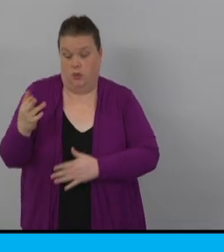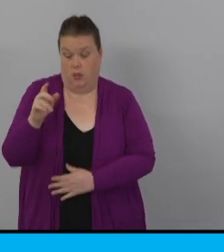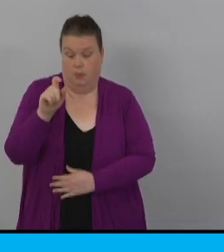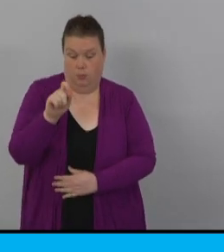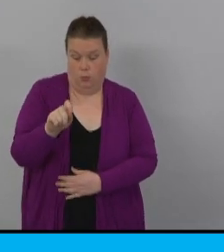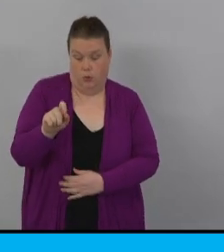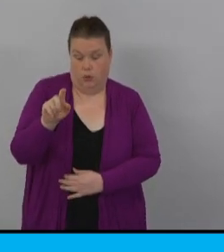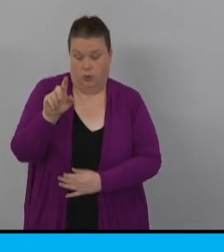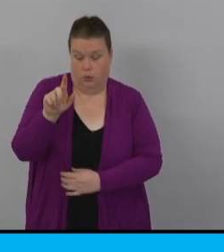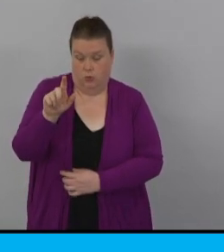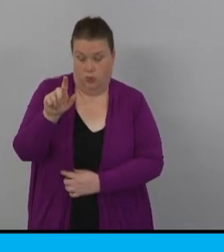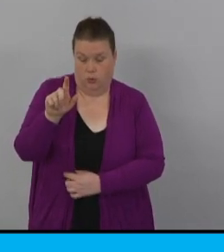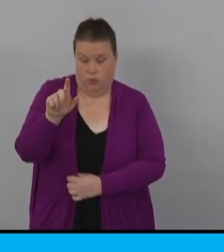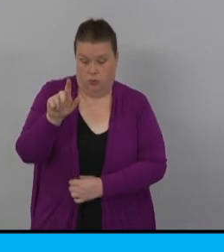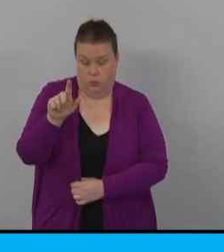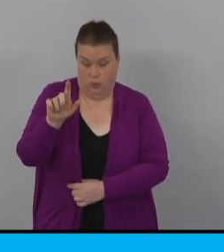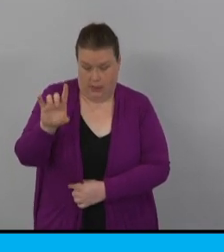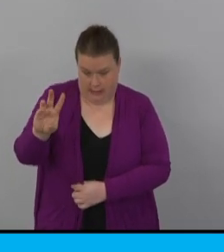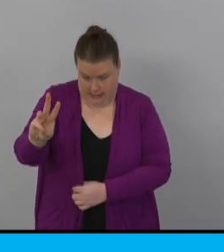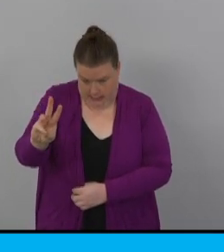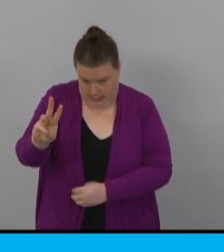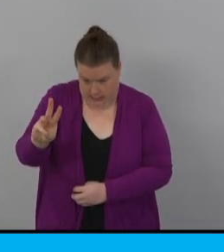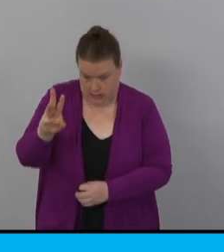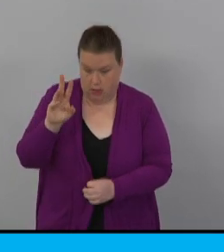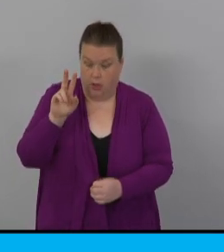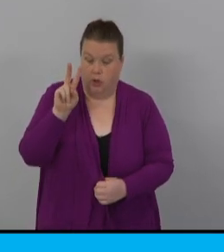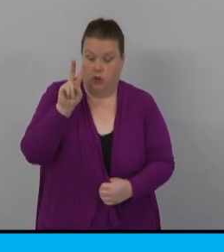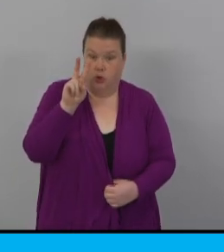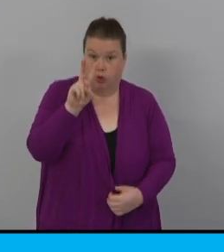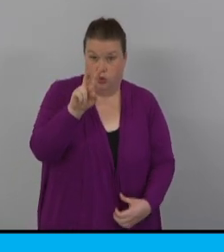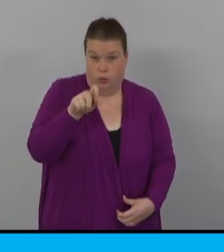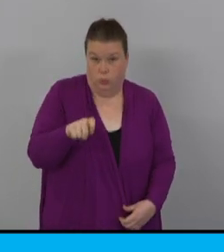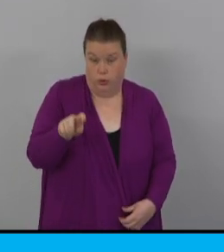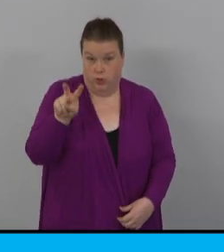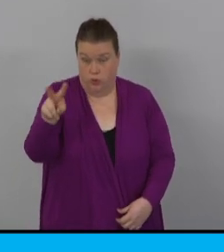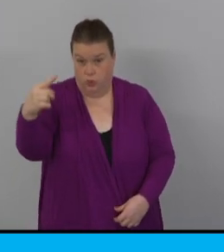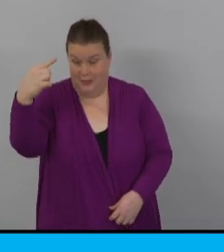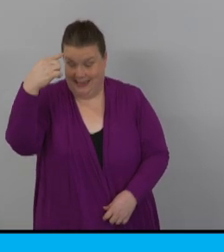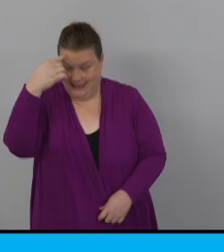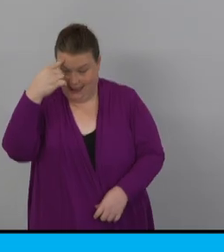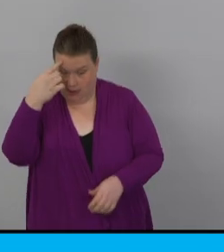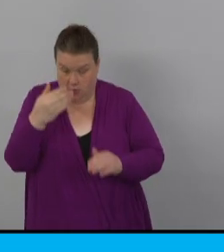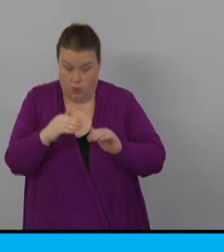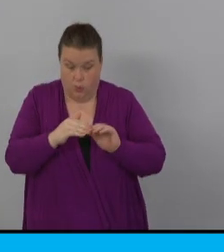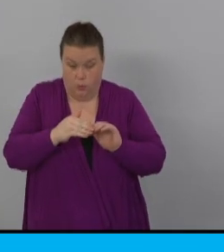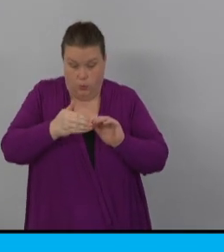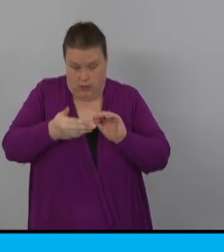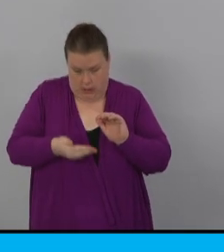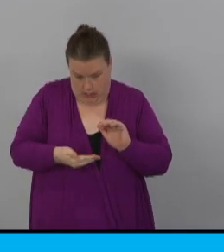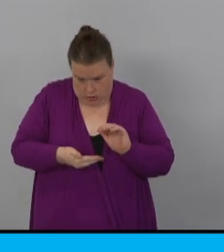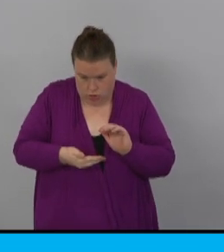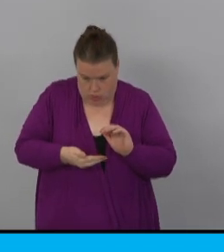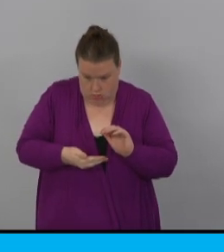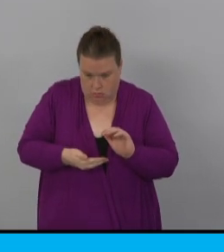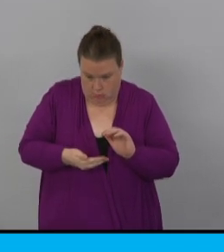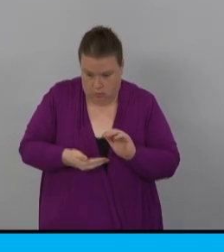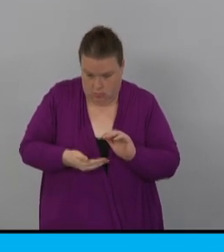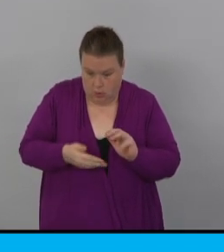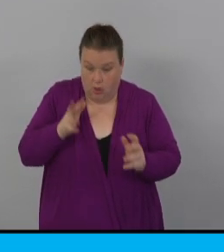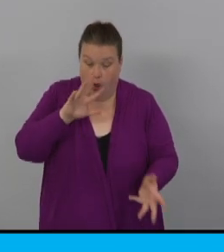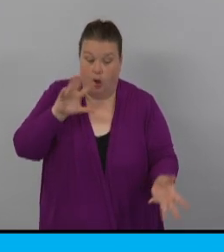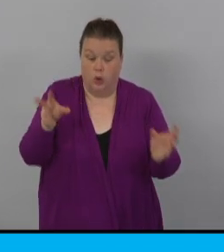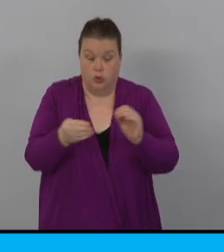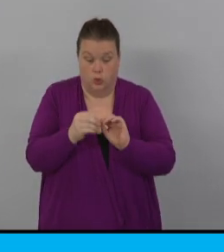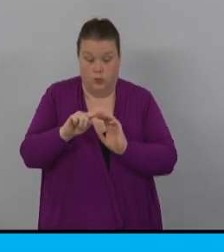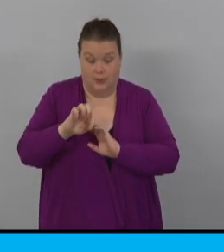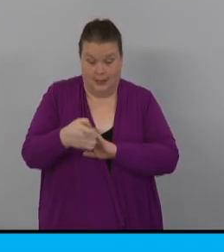a 2.2 cent reduction in the debt service rate and in the total tax rate, because our total tax